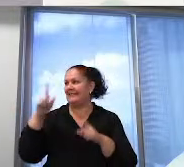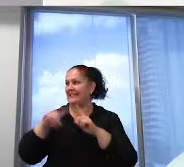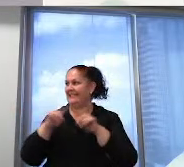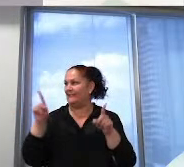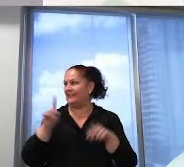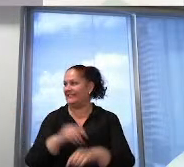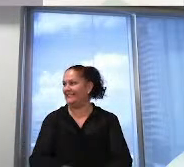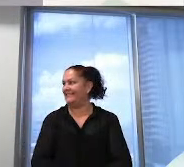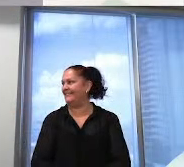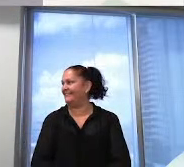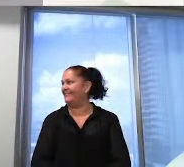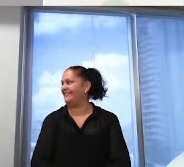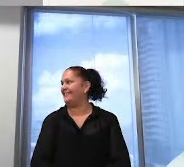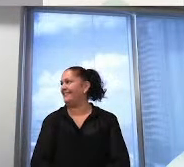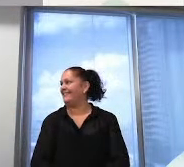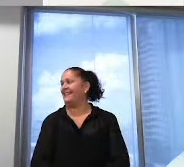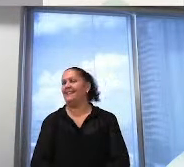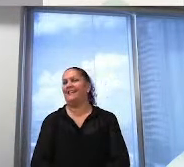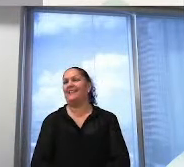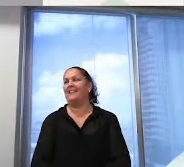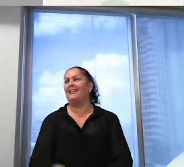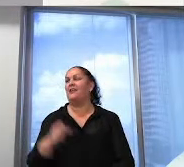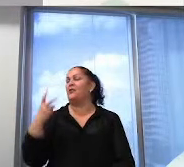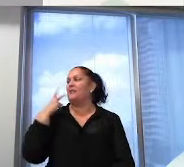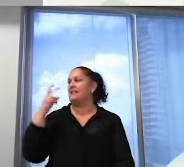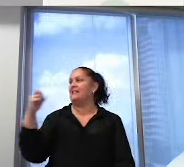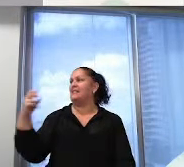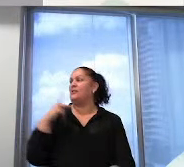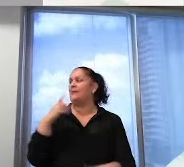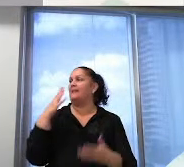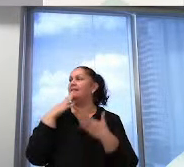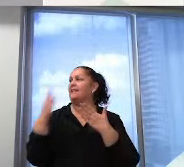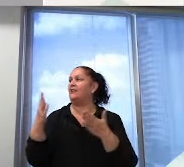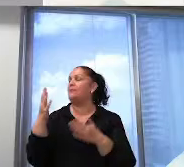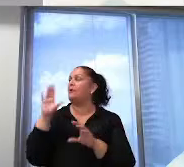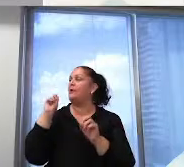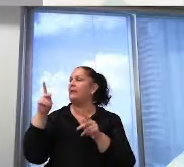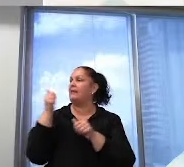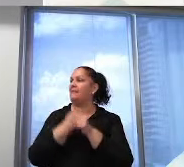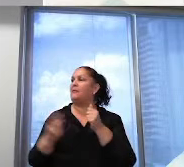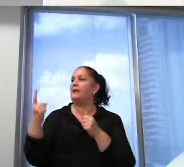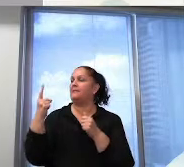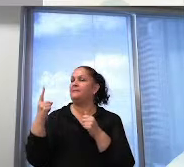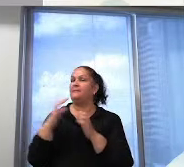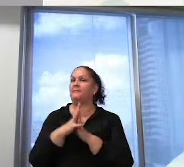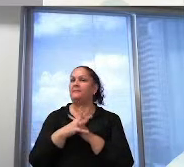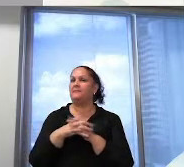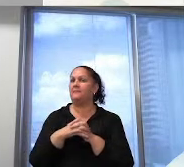Yes. Right. Yes. We'll see you back. Thank you. We're adjourned for the morning.